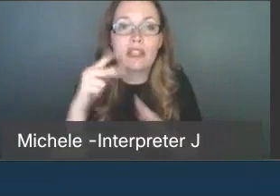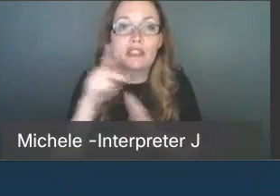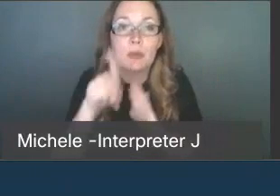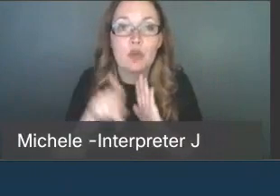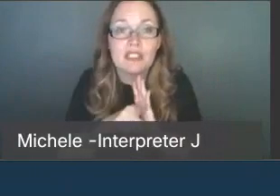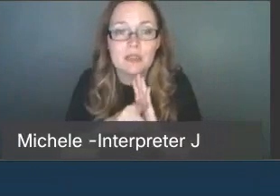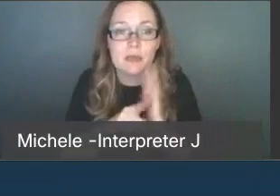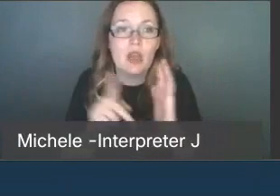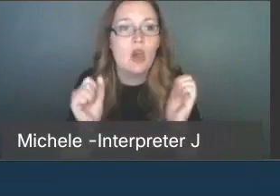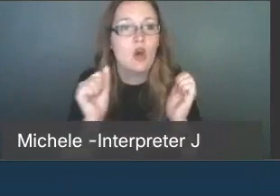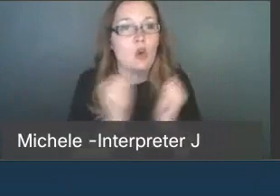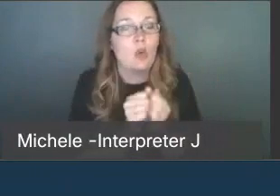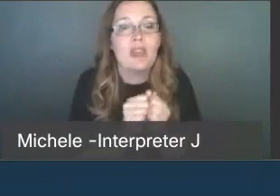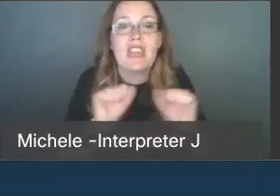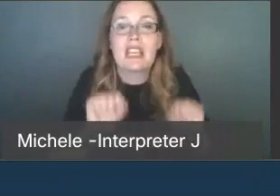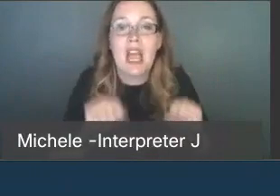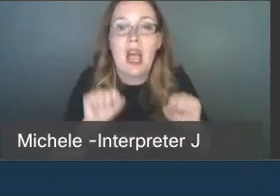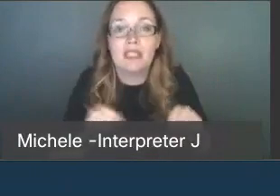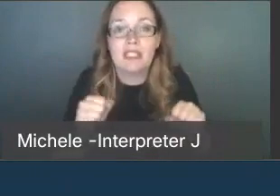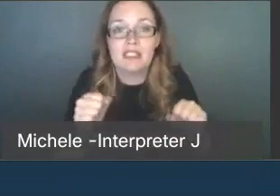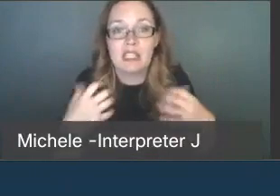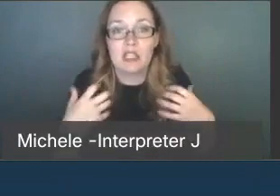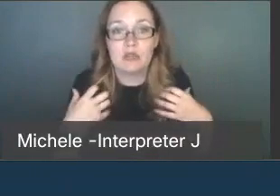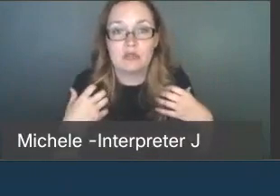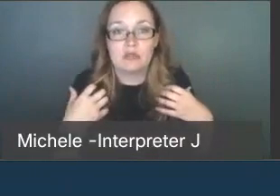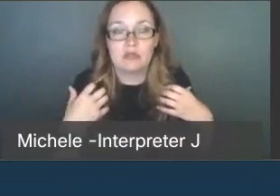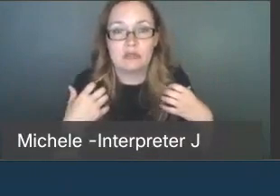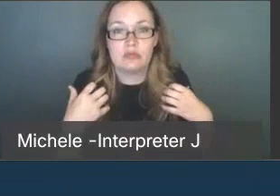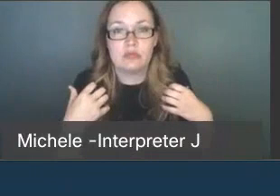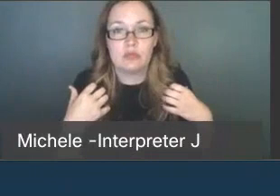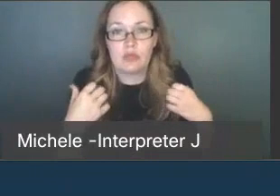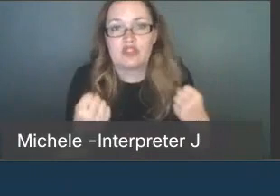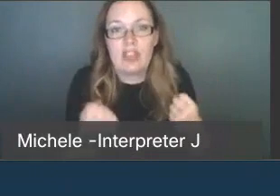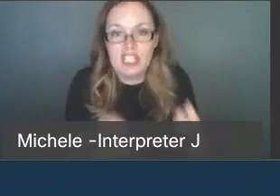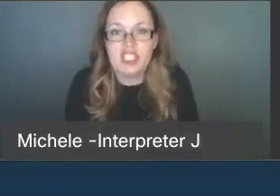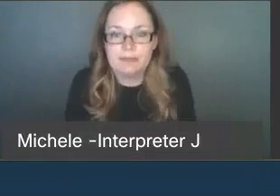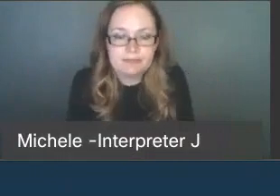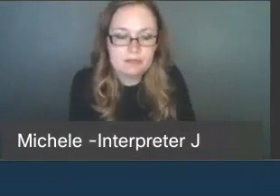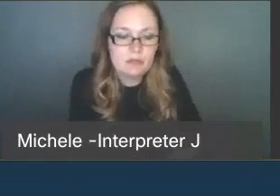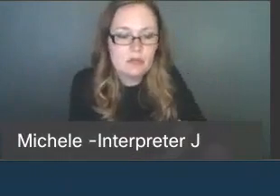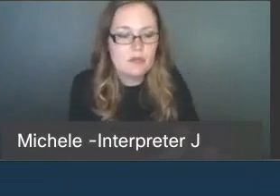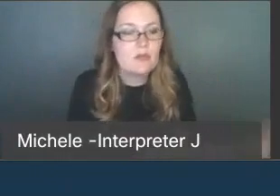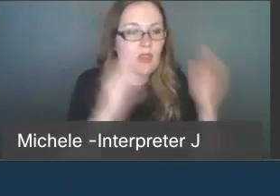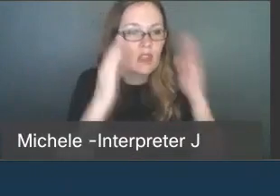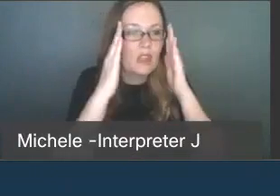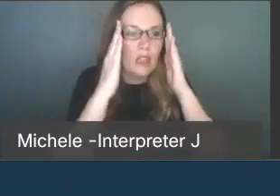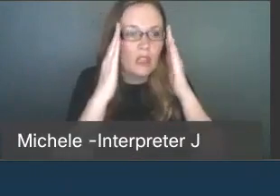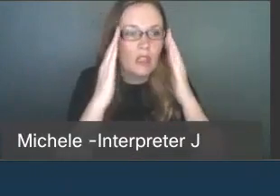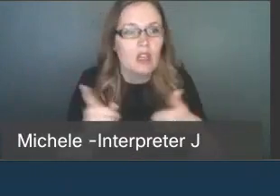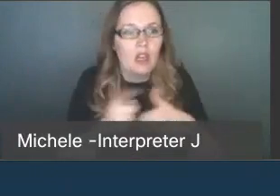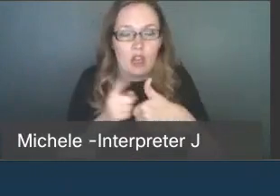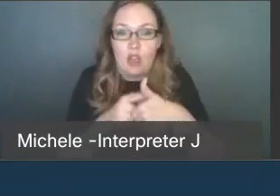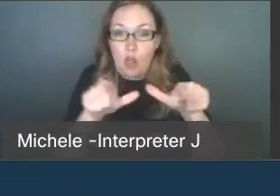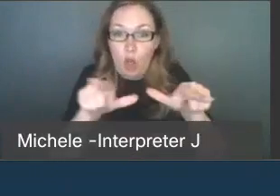competency restoration. The first is that we want to think about the location. the least restrictive level of care for